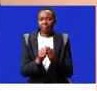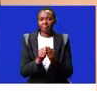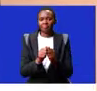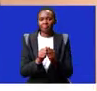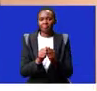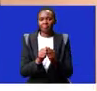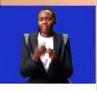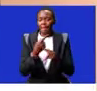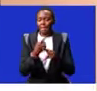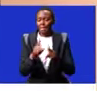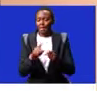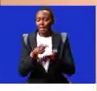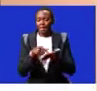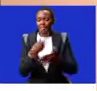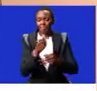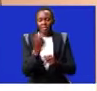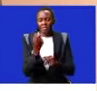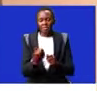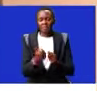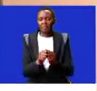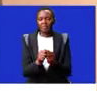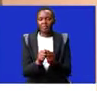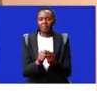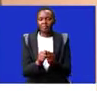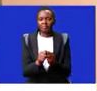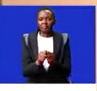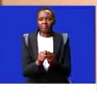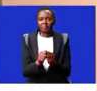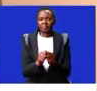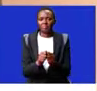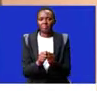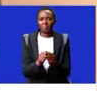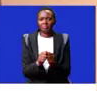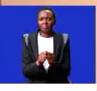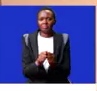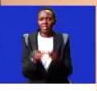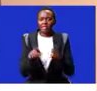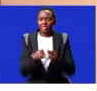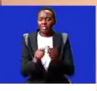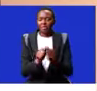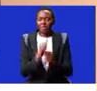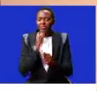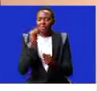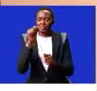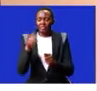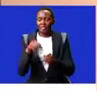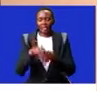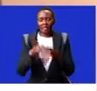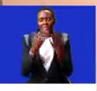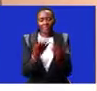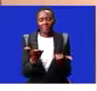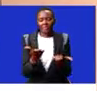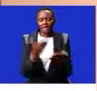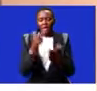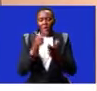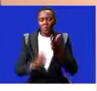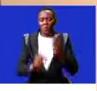Pesa matin ni is not what is there on the paper. What